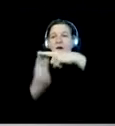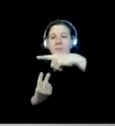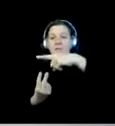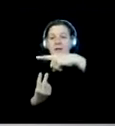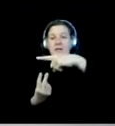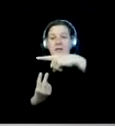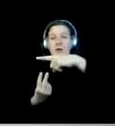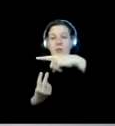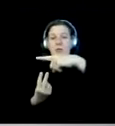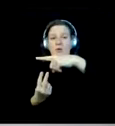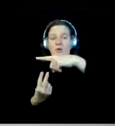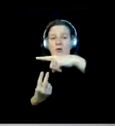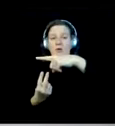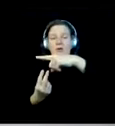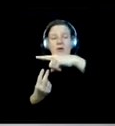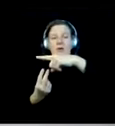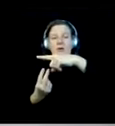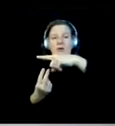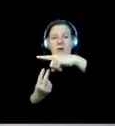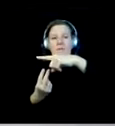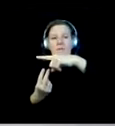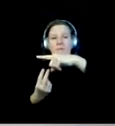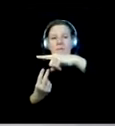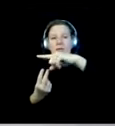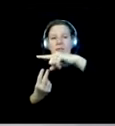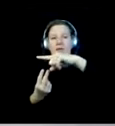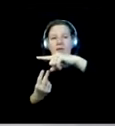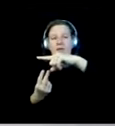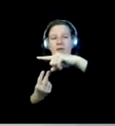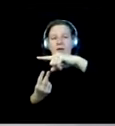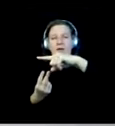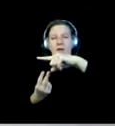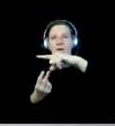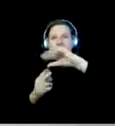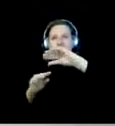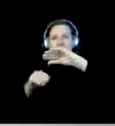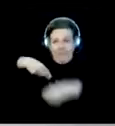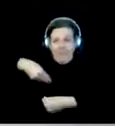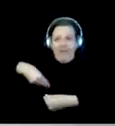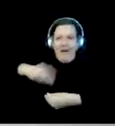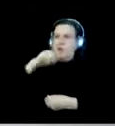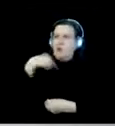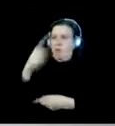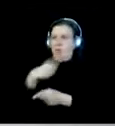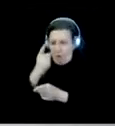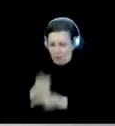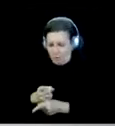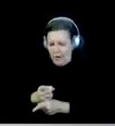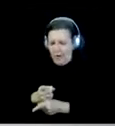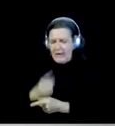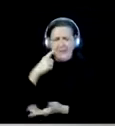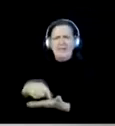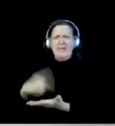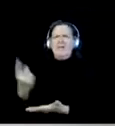so it kind of looks right, but you can tell something's wrong, and your kind of inner body is like pressing on the outside